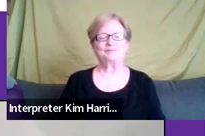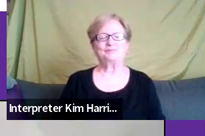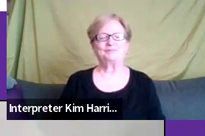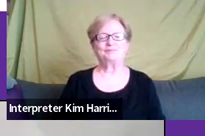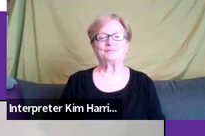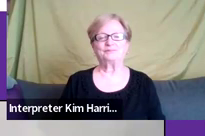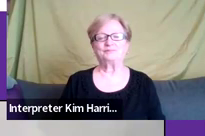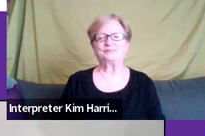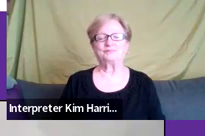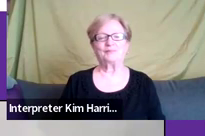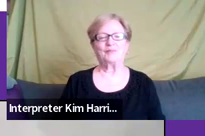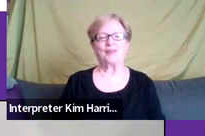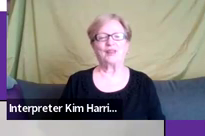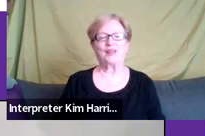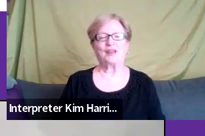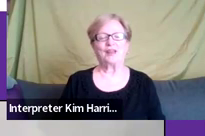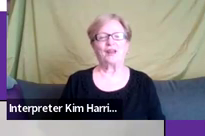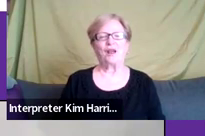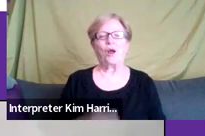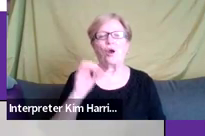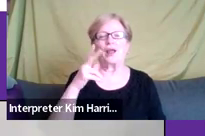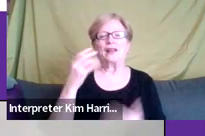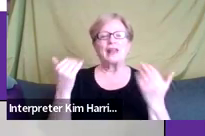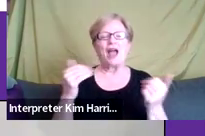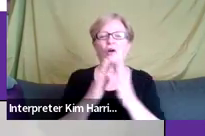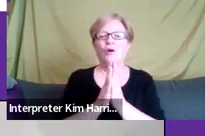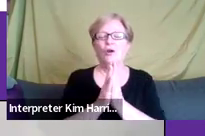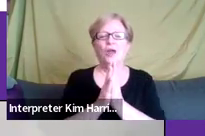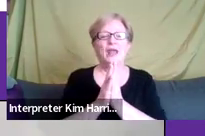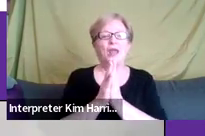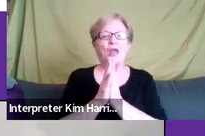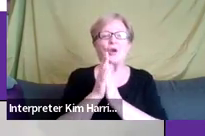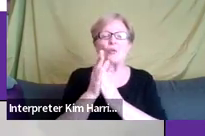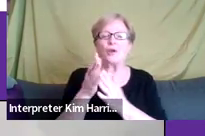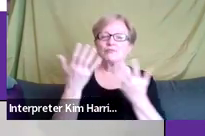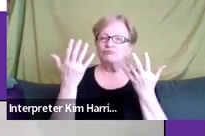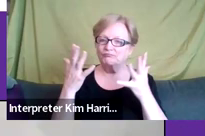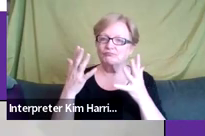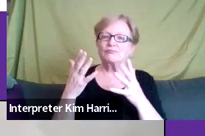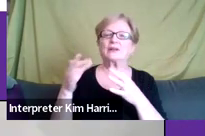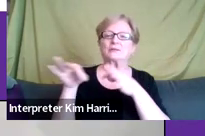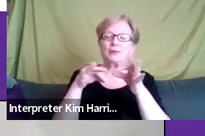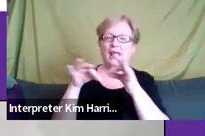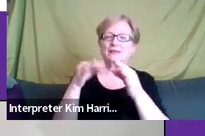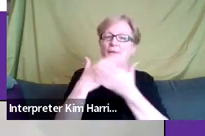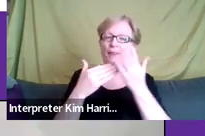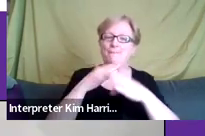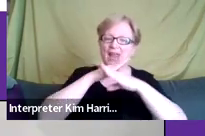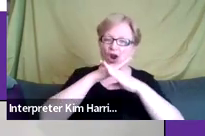Okay, that's hard. So it's like, you know, we talked about the barriers.